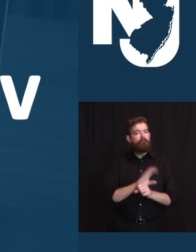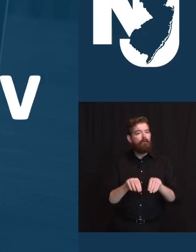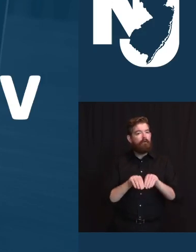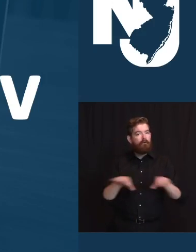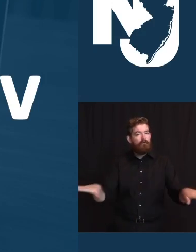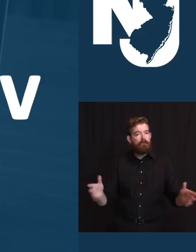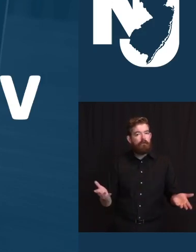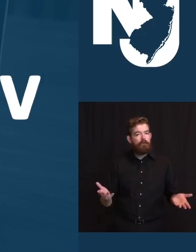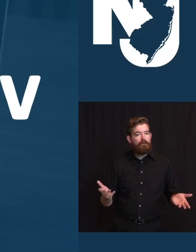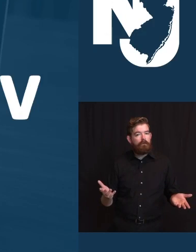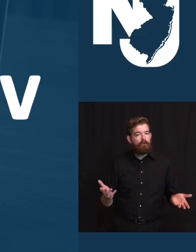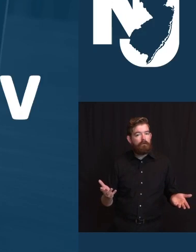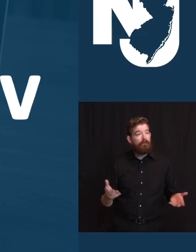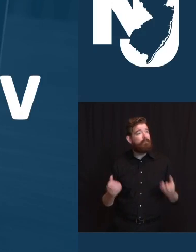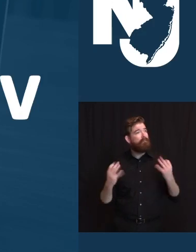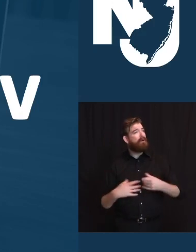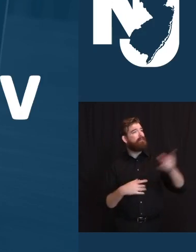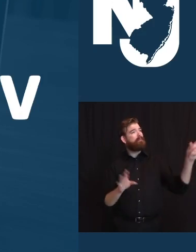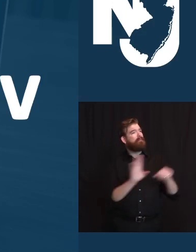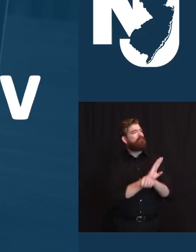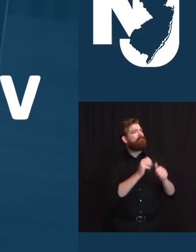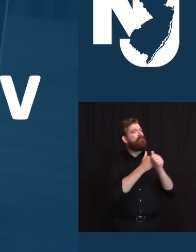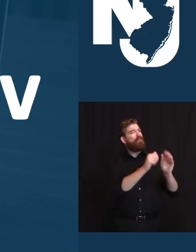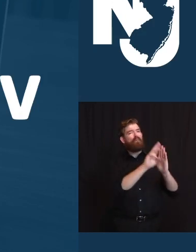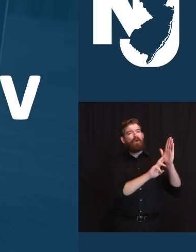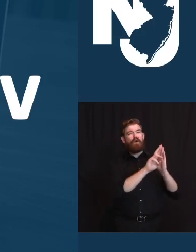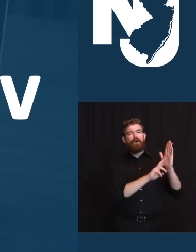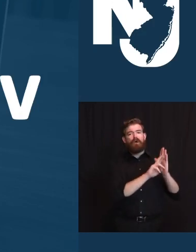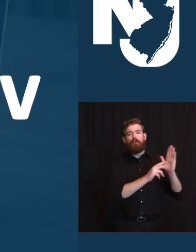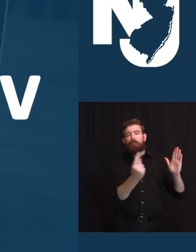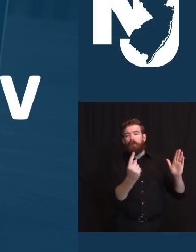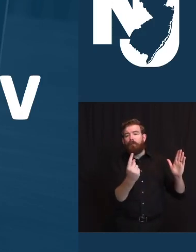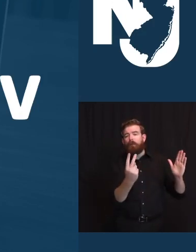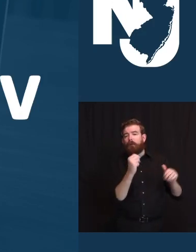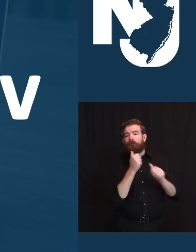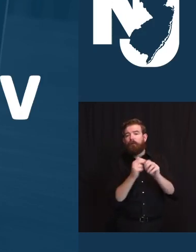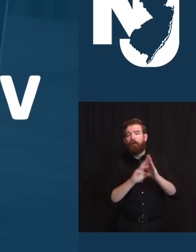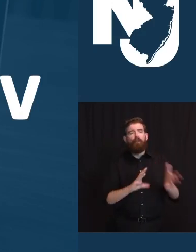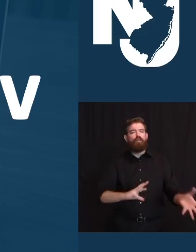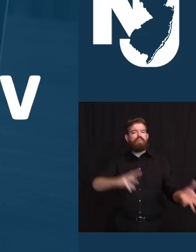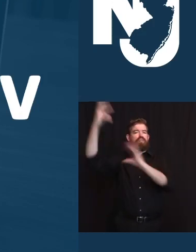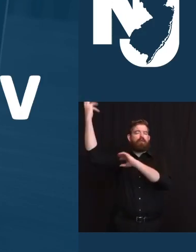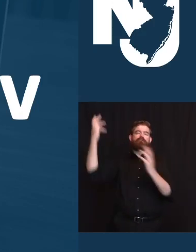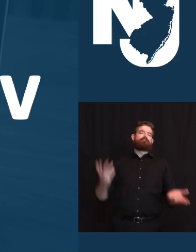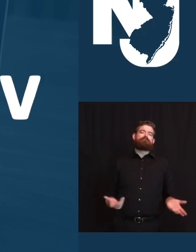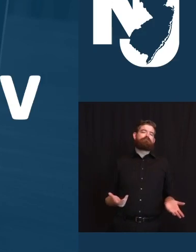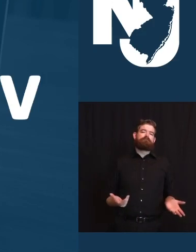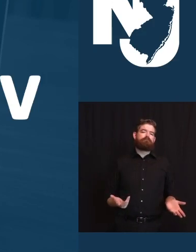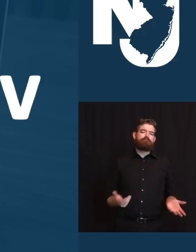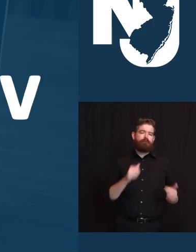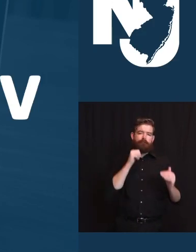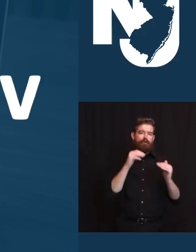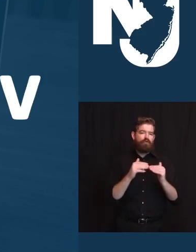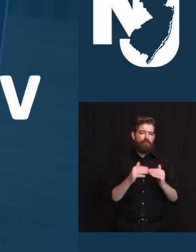to Attorney General Gerbir Graywall and his team and the team at the Division of Alcohol Beverage Control for their work in this